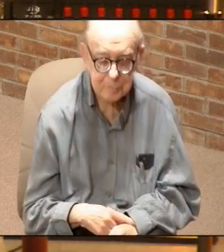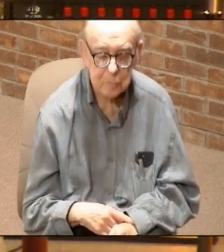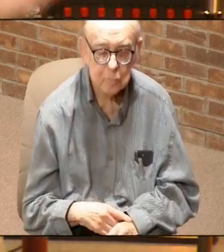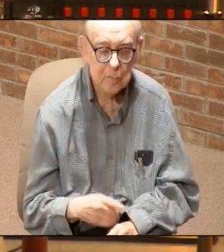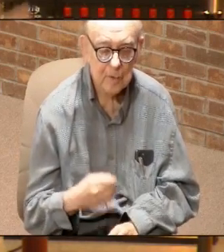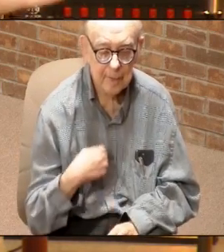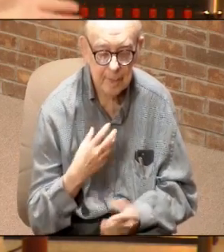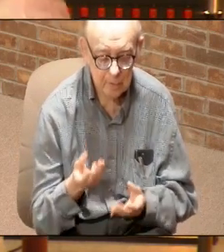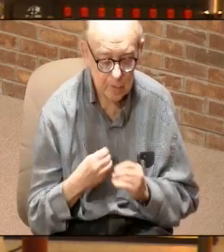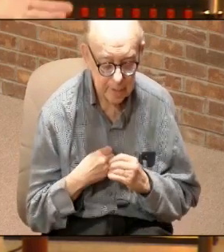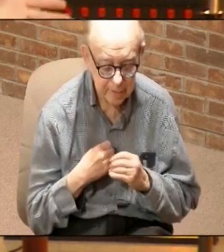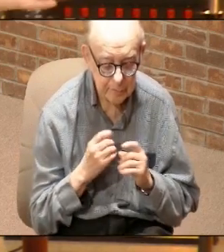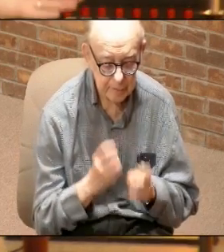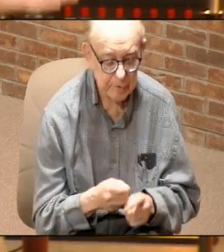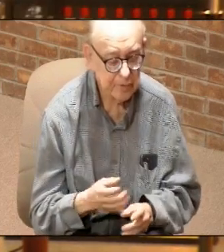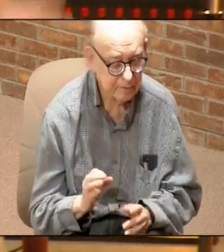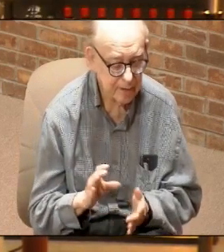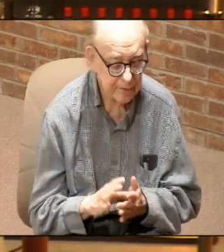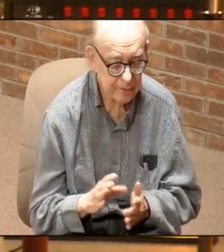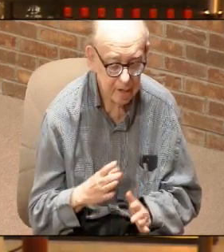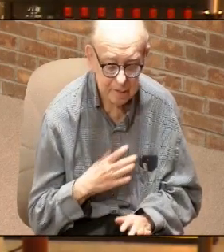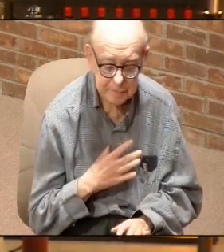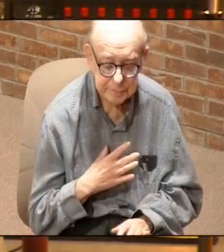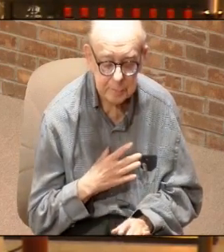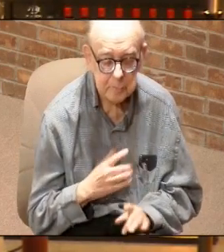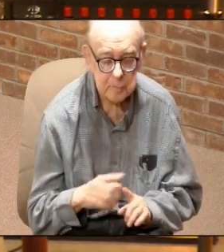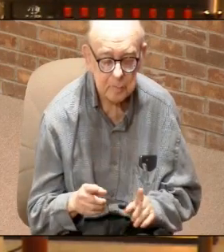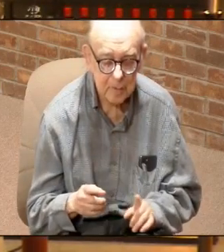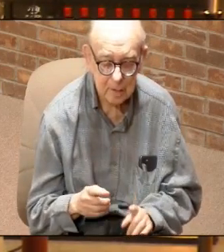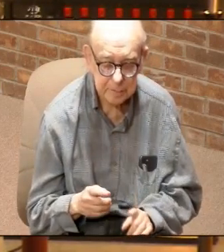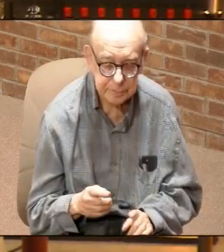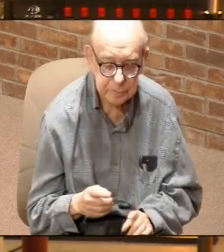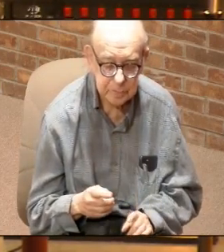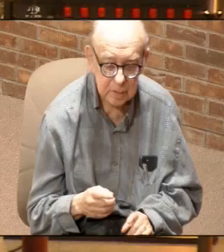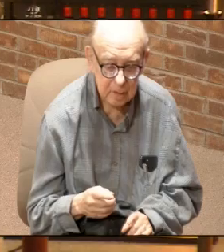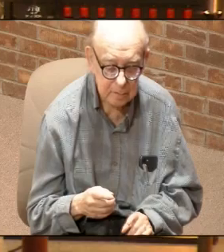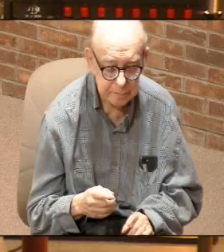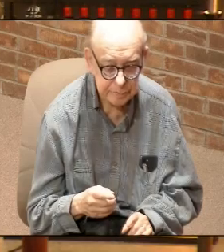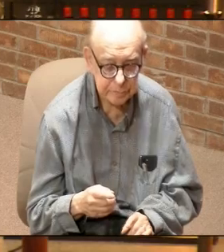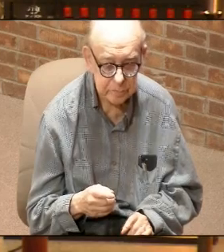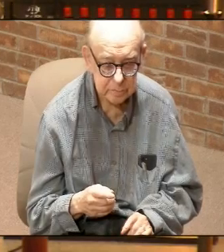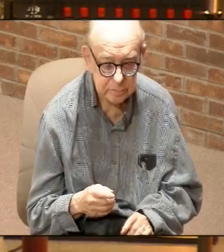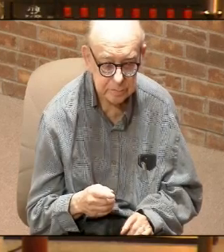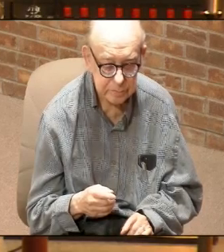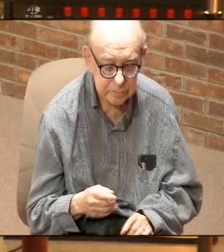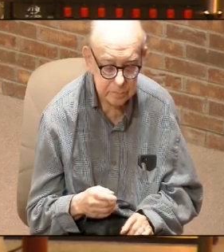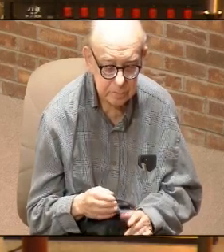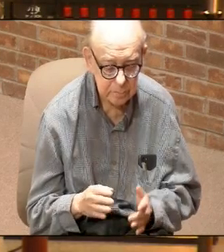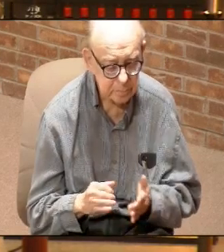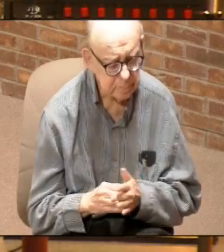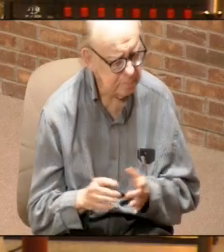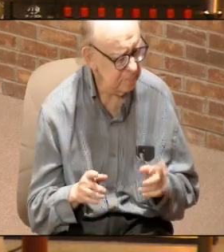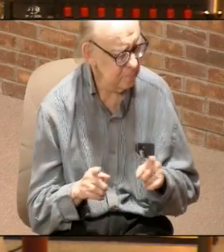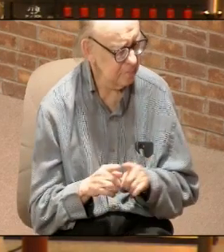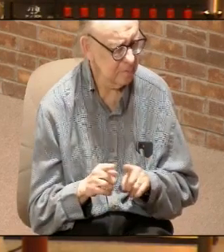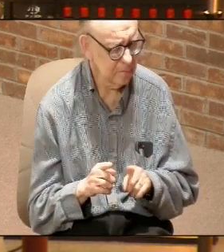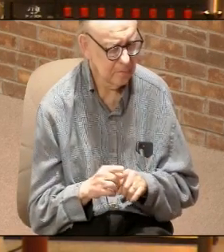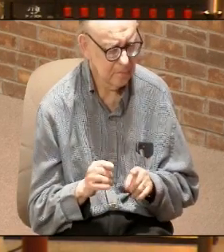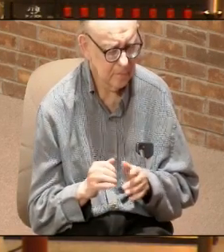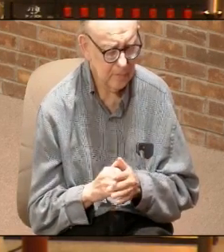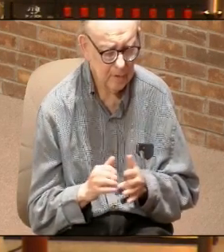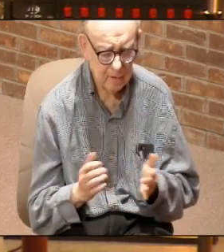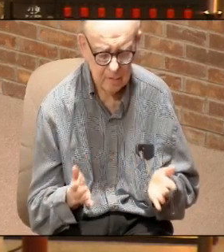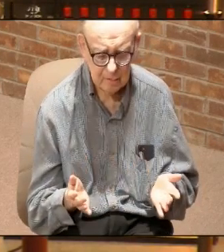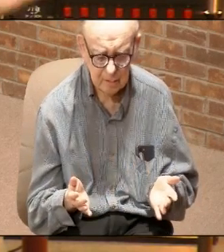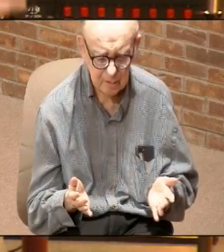If you want to give me a present, you know. But it's like, that's